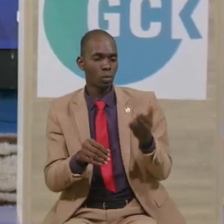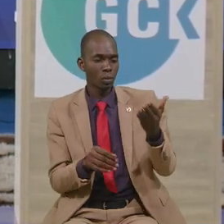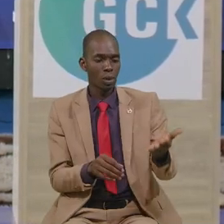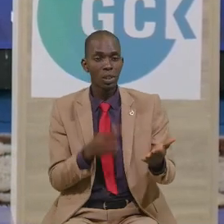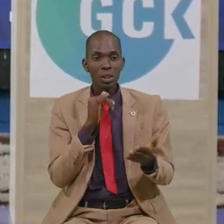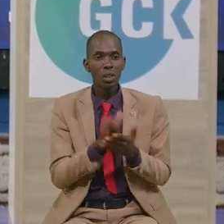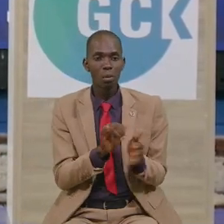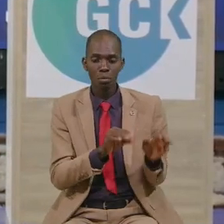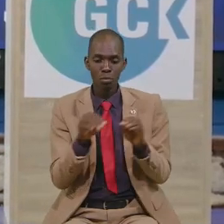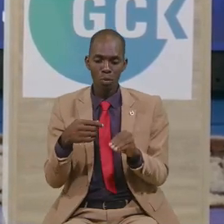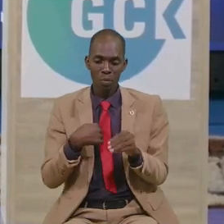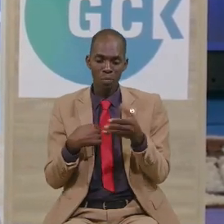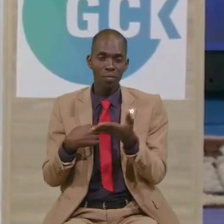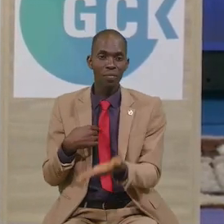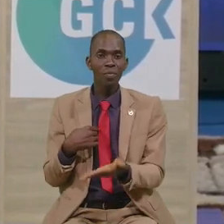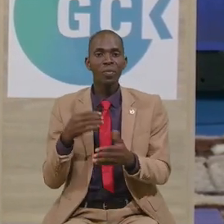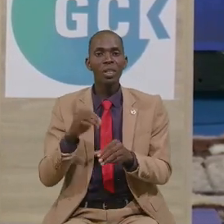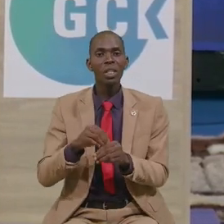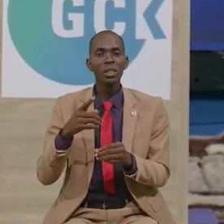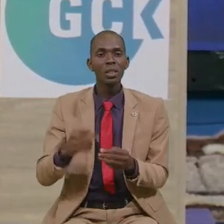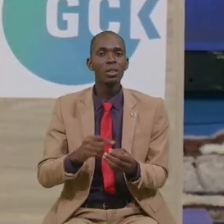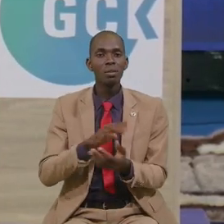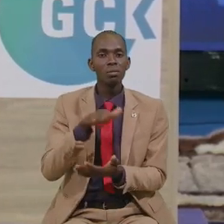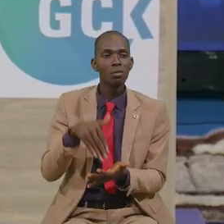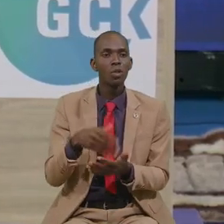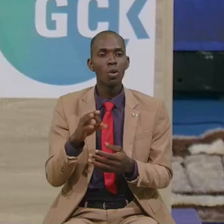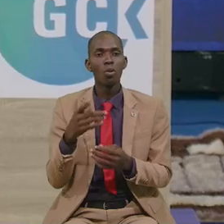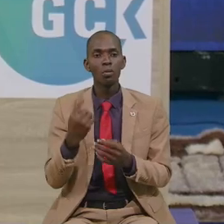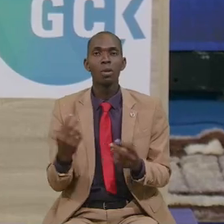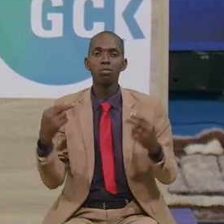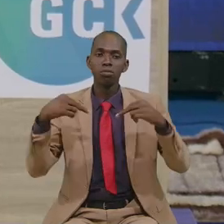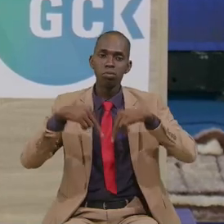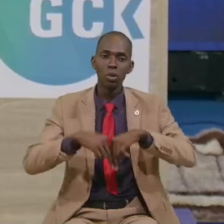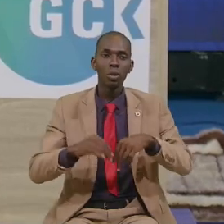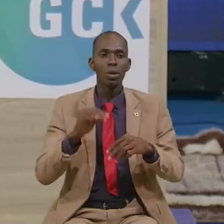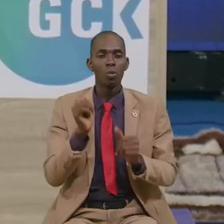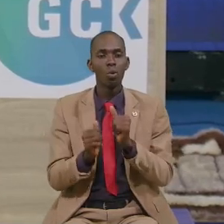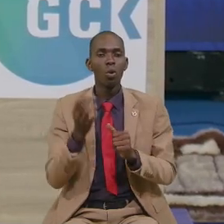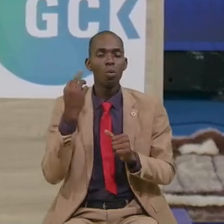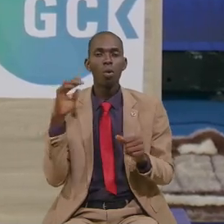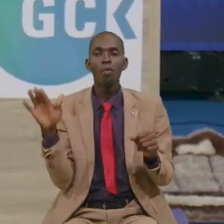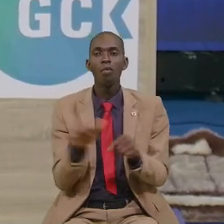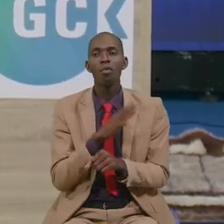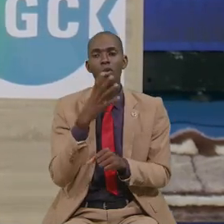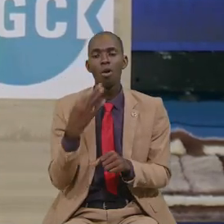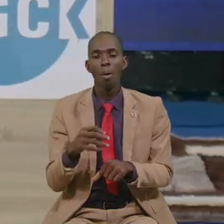the midst of the valley, which was full of bulls. He says